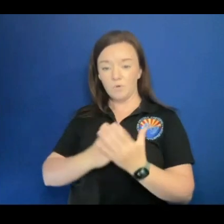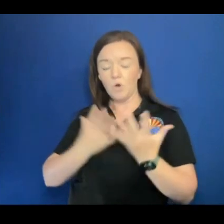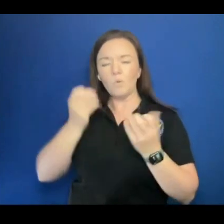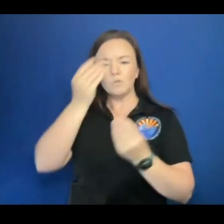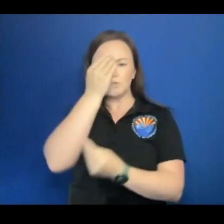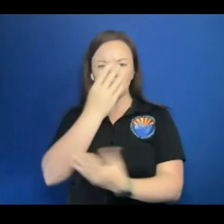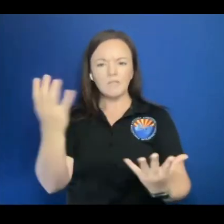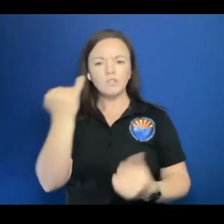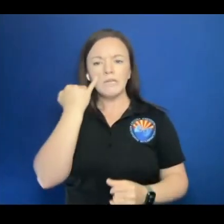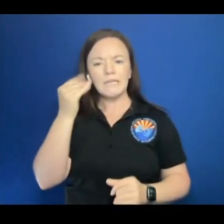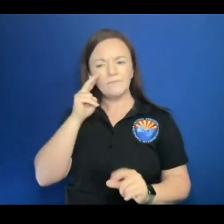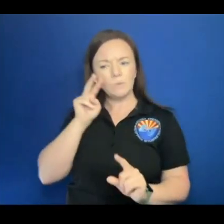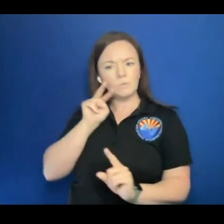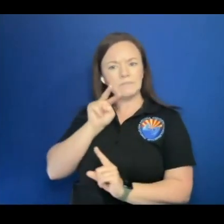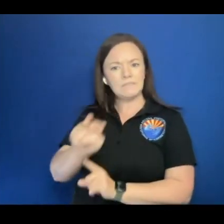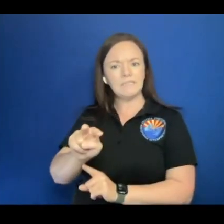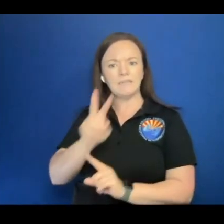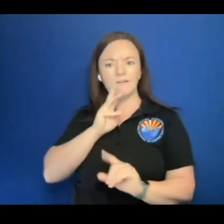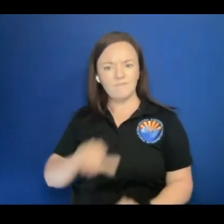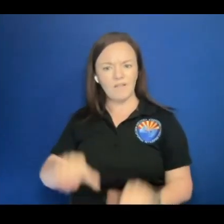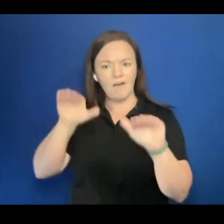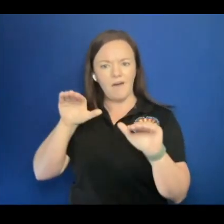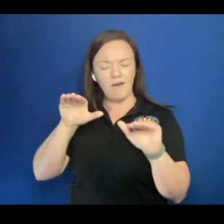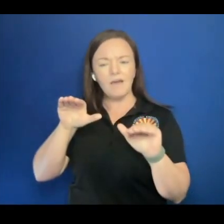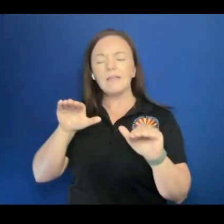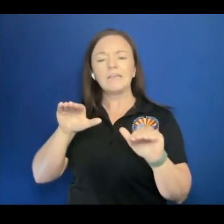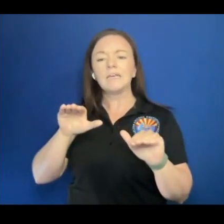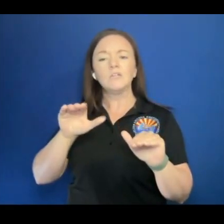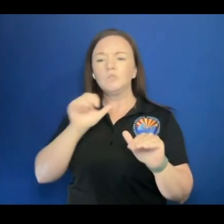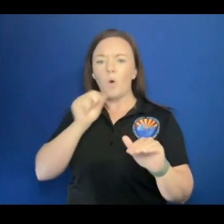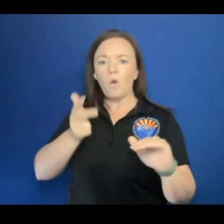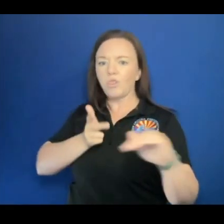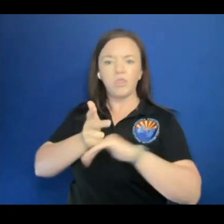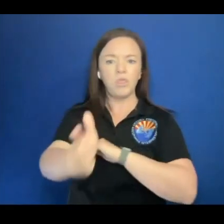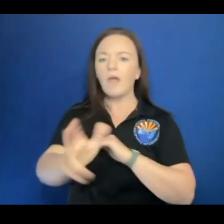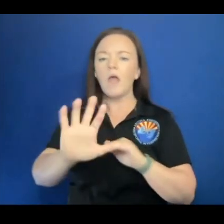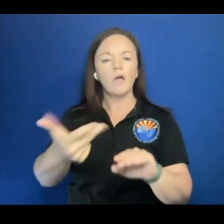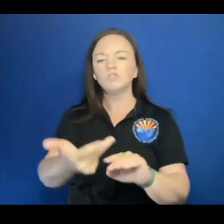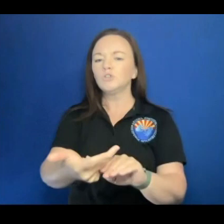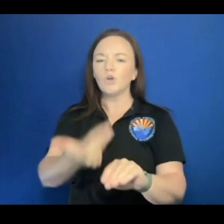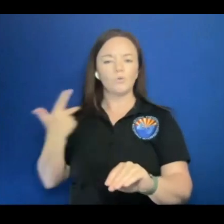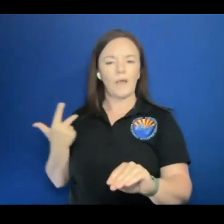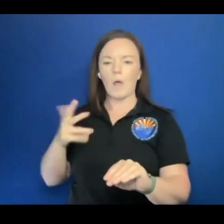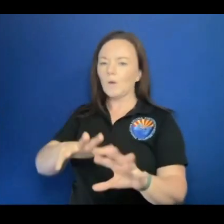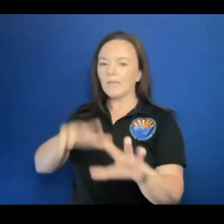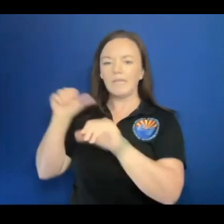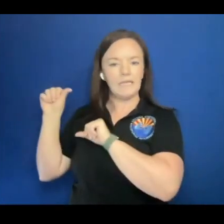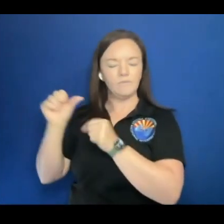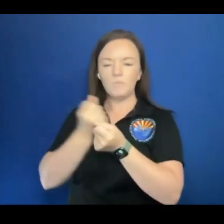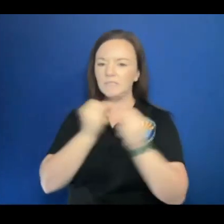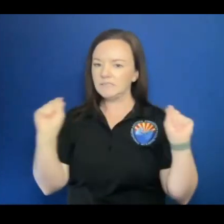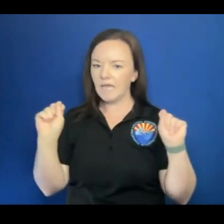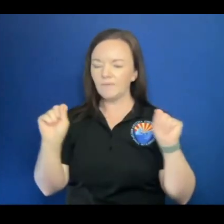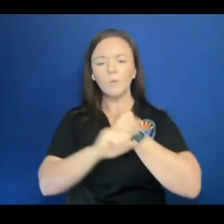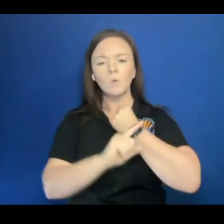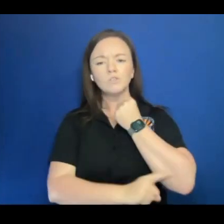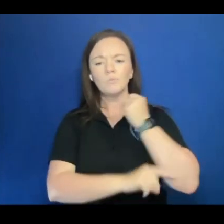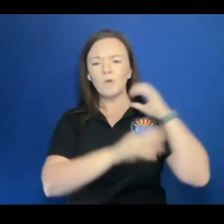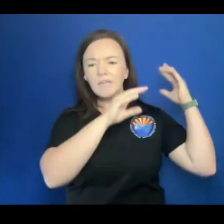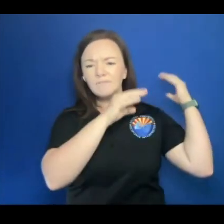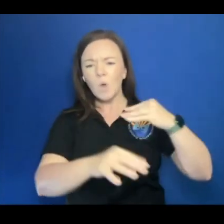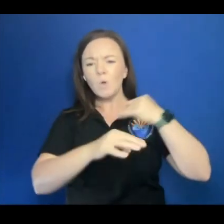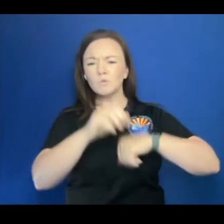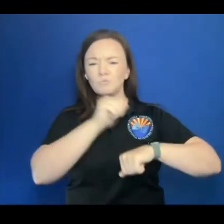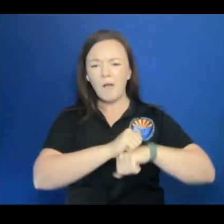flash flooding, turn around, don't drown, be safe. Debris flows are significant risk